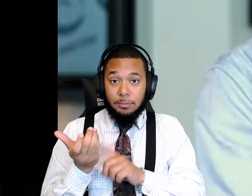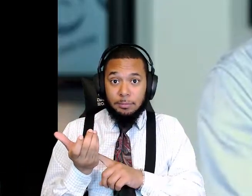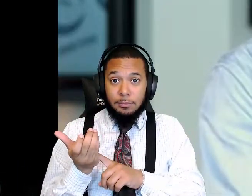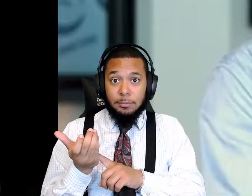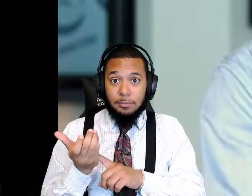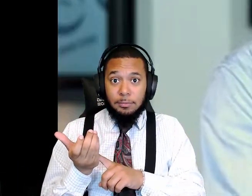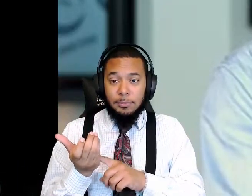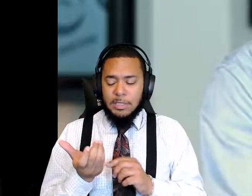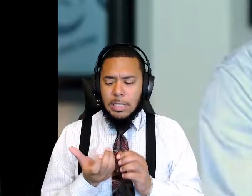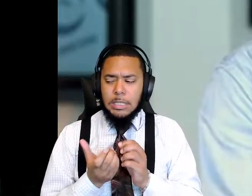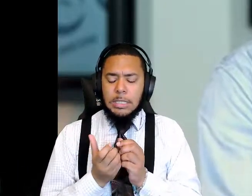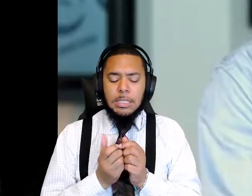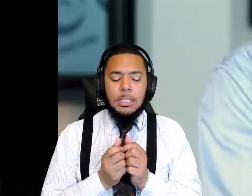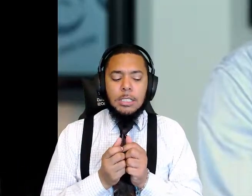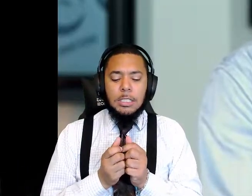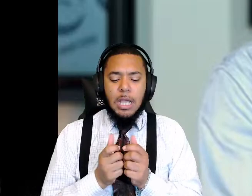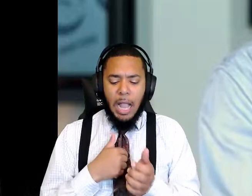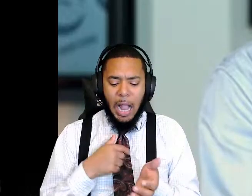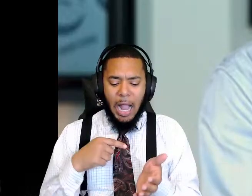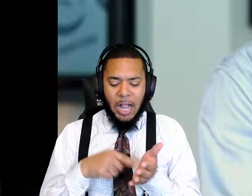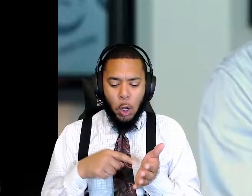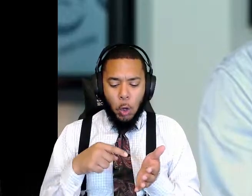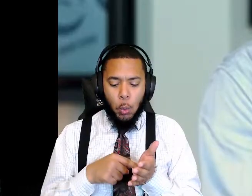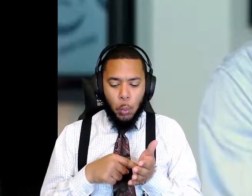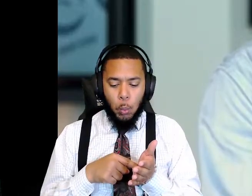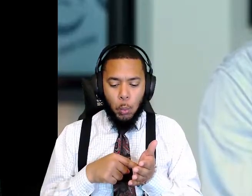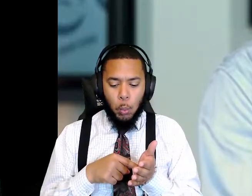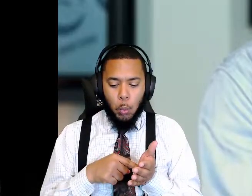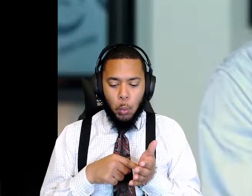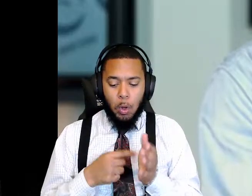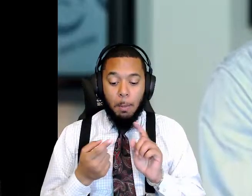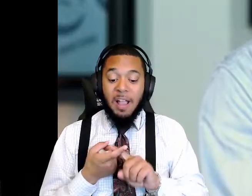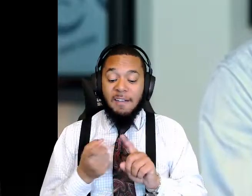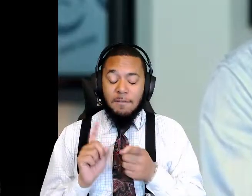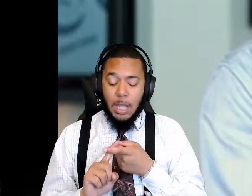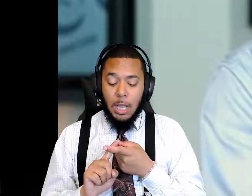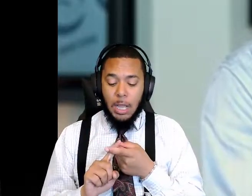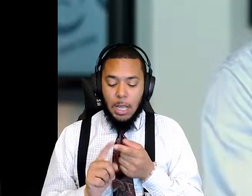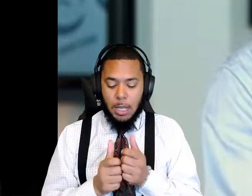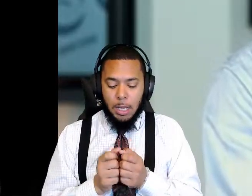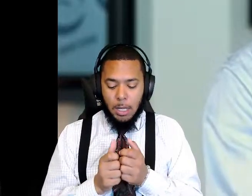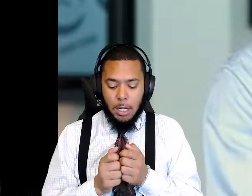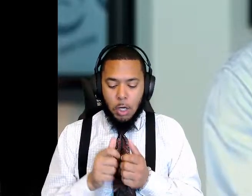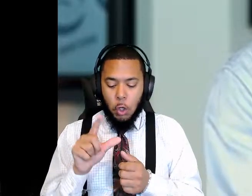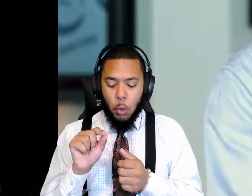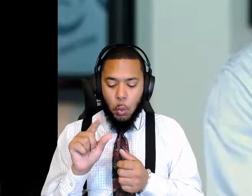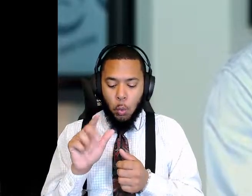You can say, ooh, I owe my friend